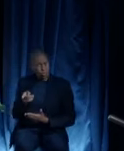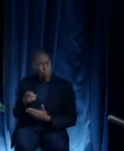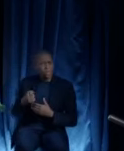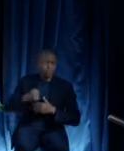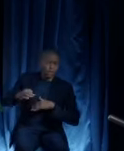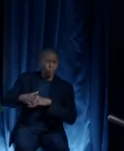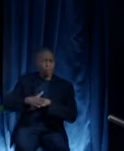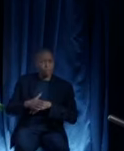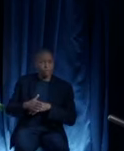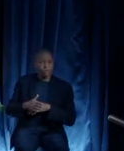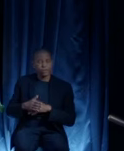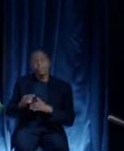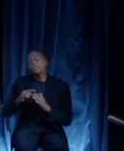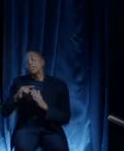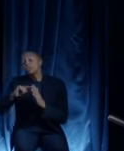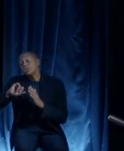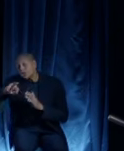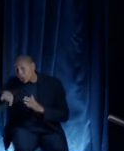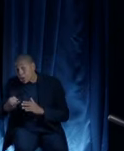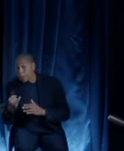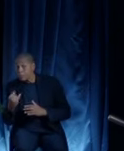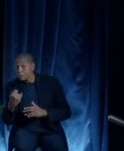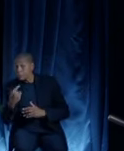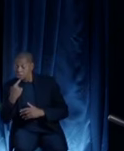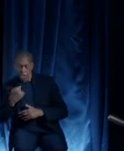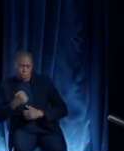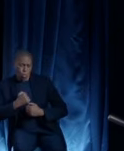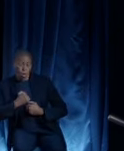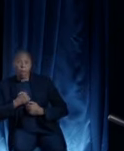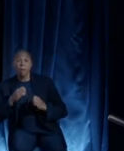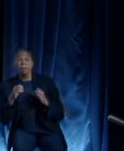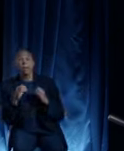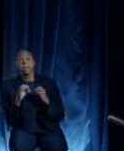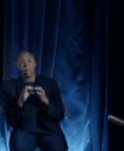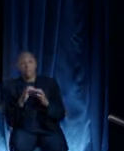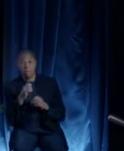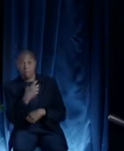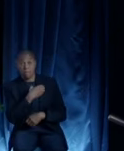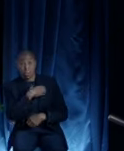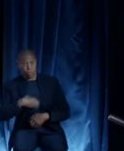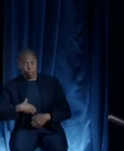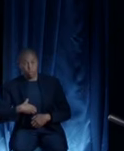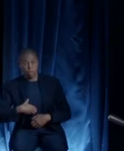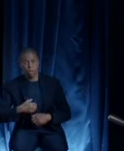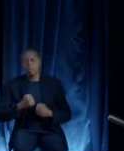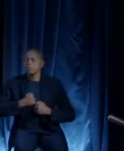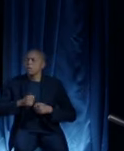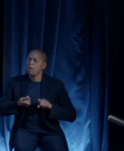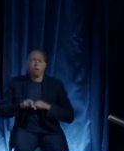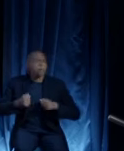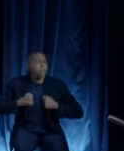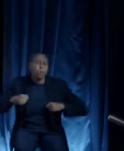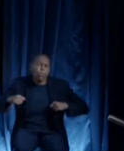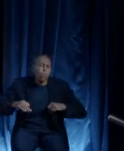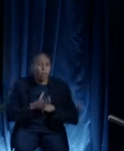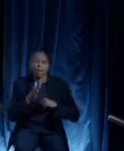James refers to Buckingham as his wife and child, but then actually there are